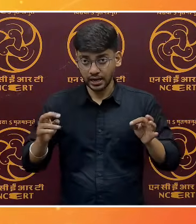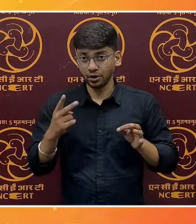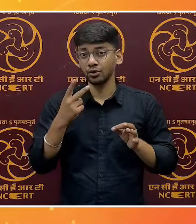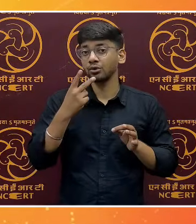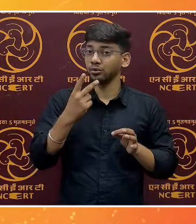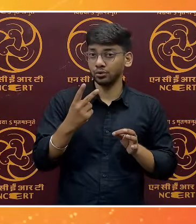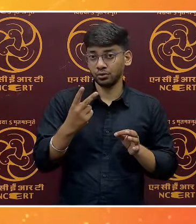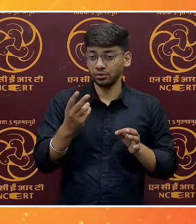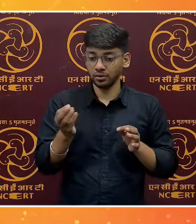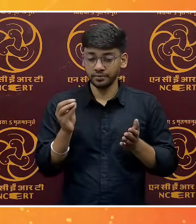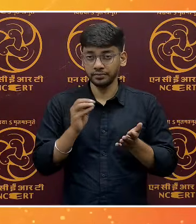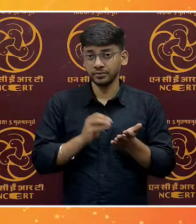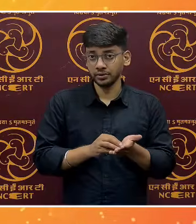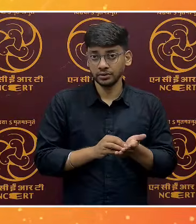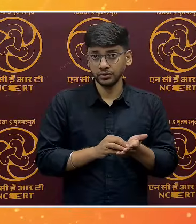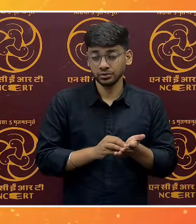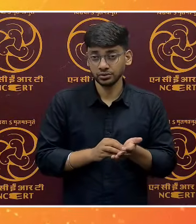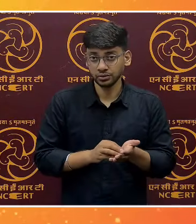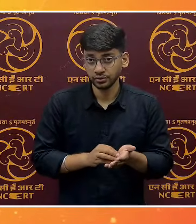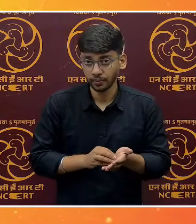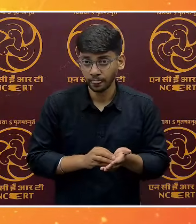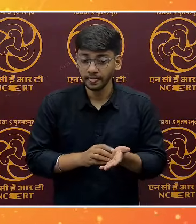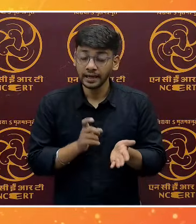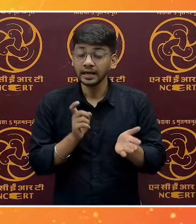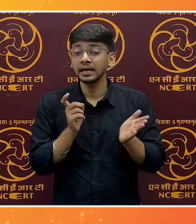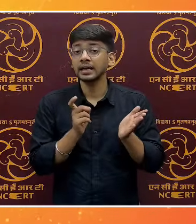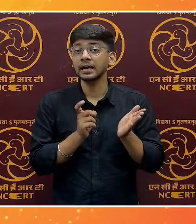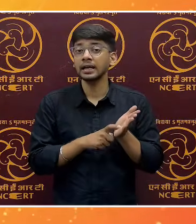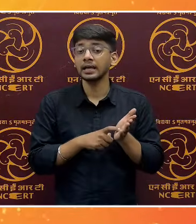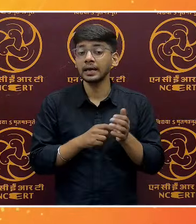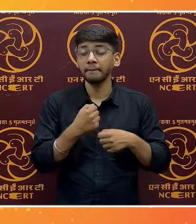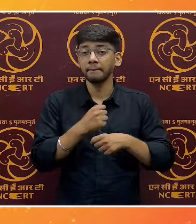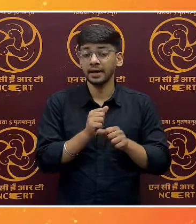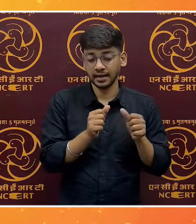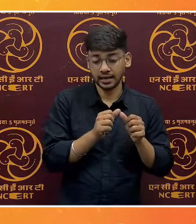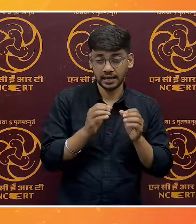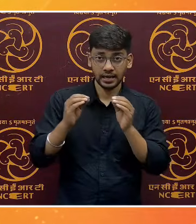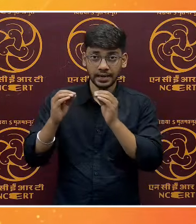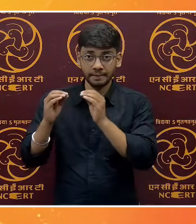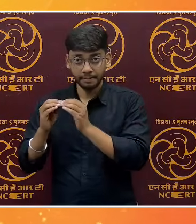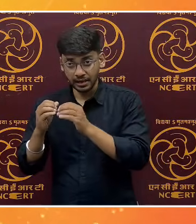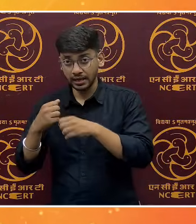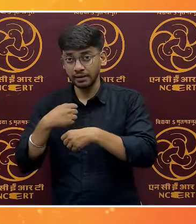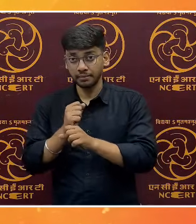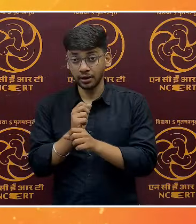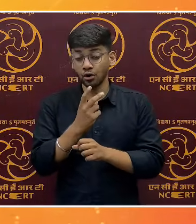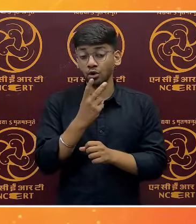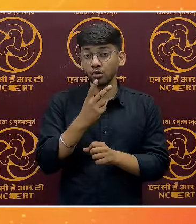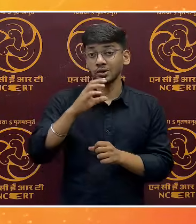is 2. So here we have to make the line AB, and here we can see it is